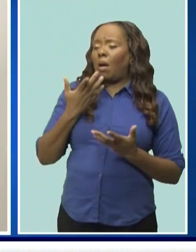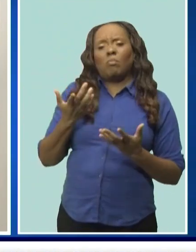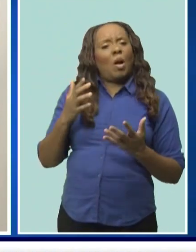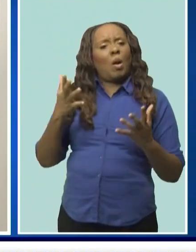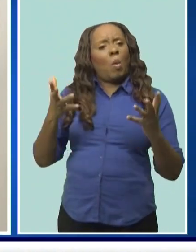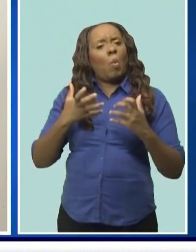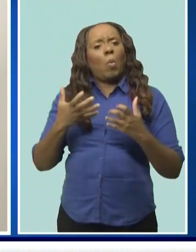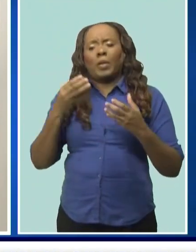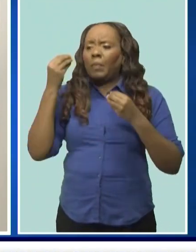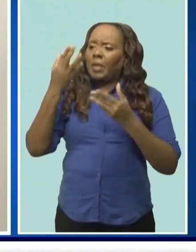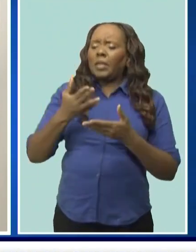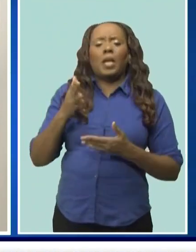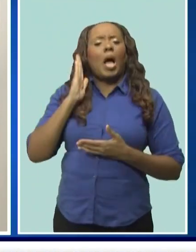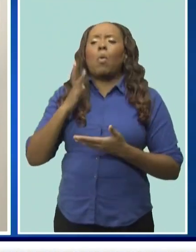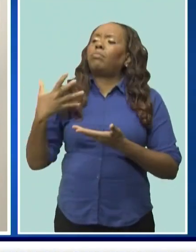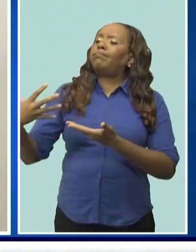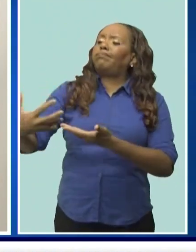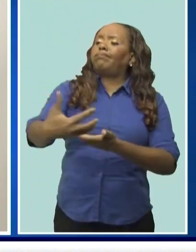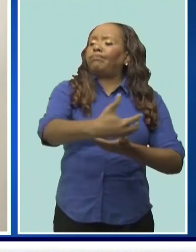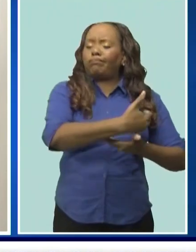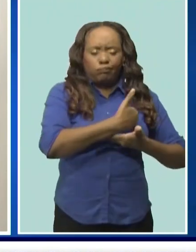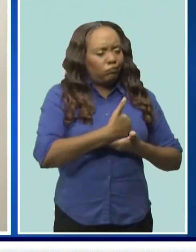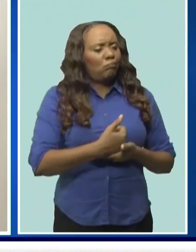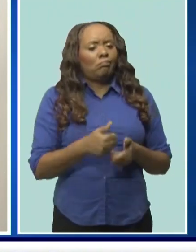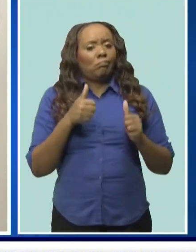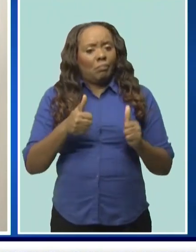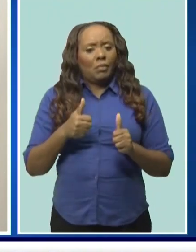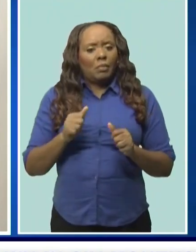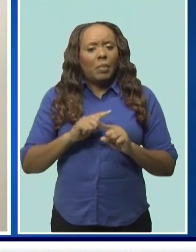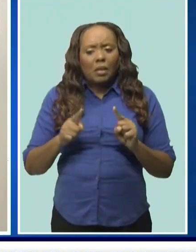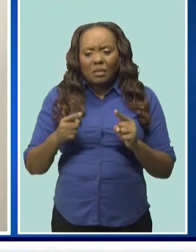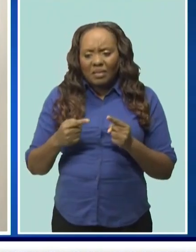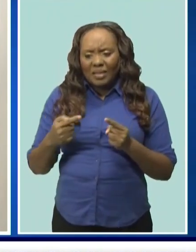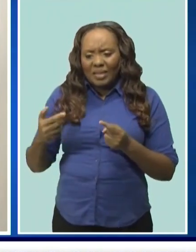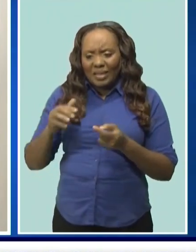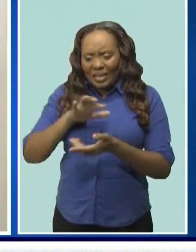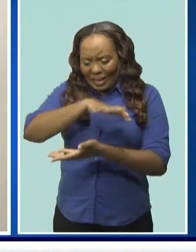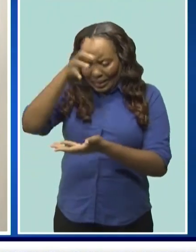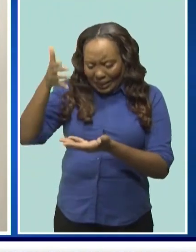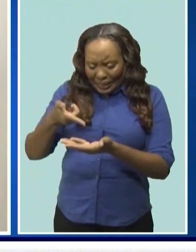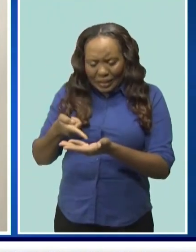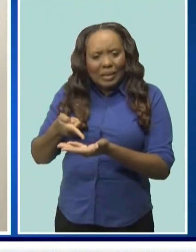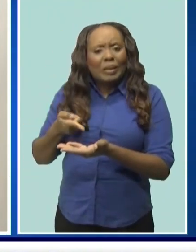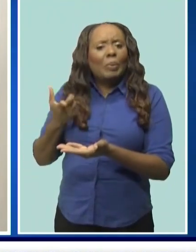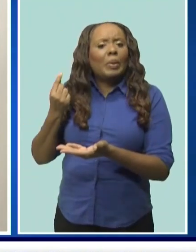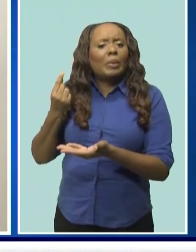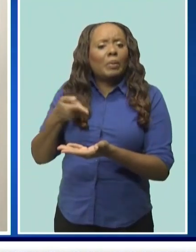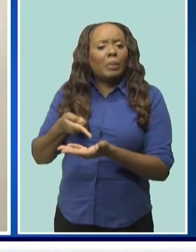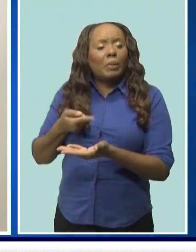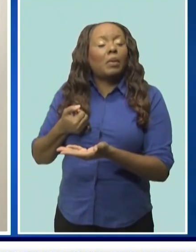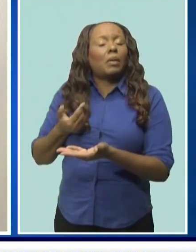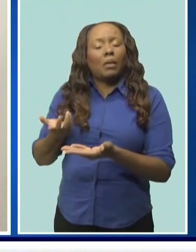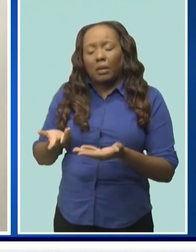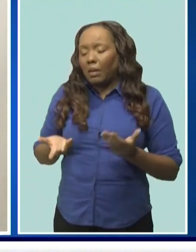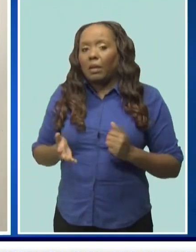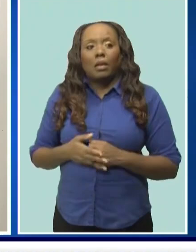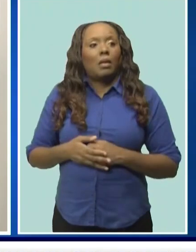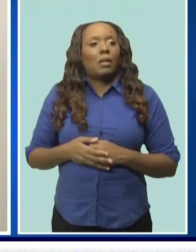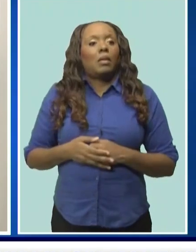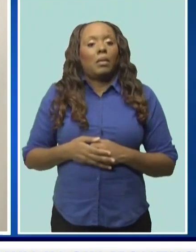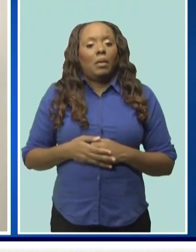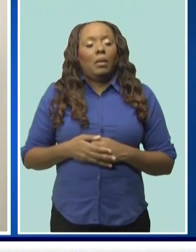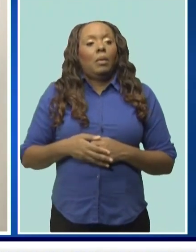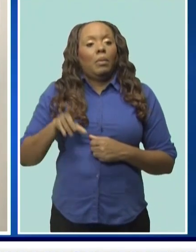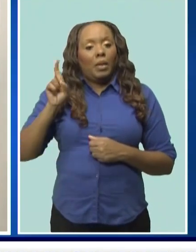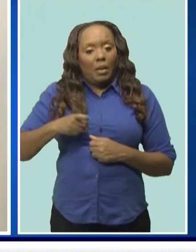with it. So we don't do it often enough, and when we do collect, we just put it on the shelf. But this cannot be the kind of information that